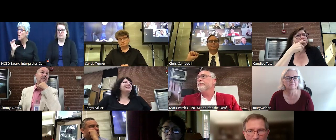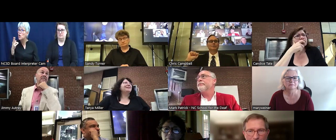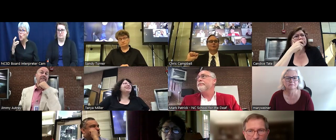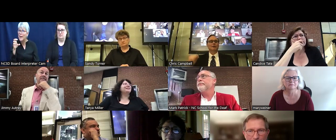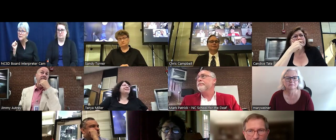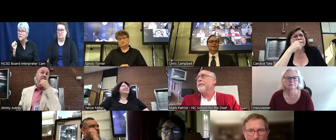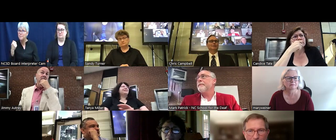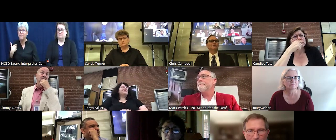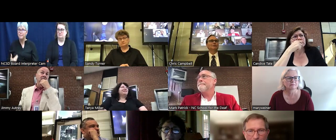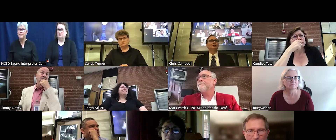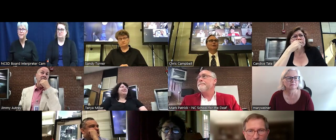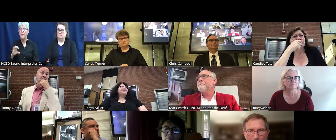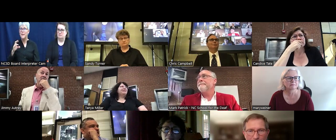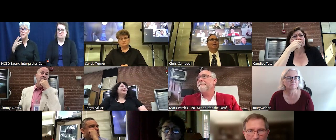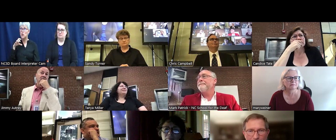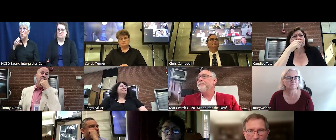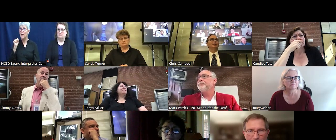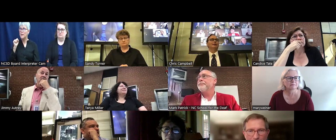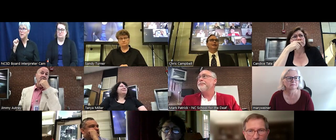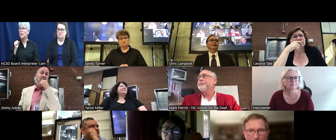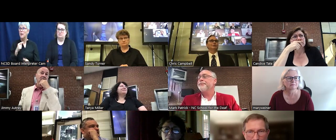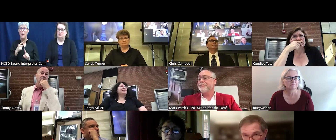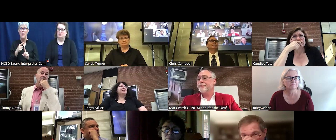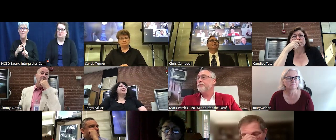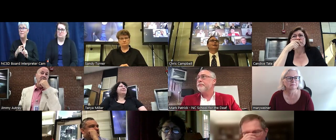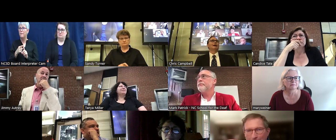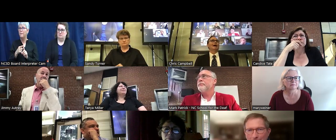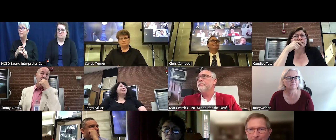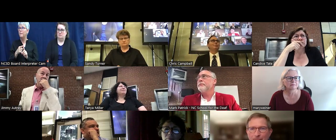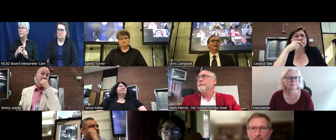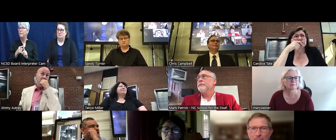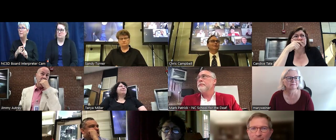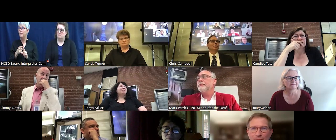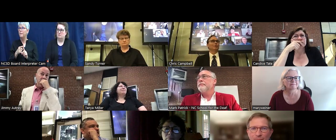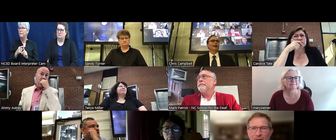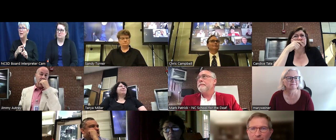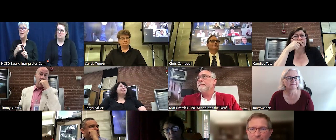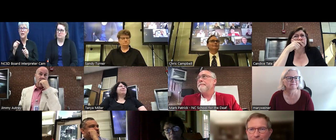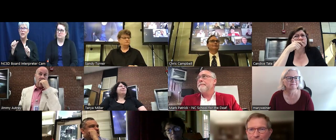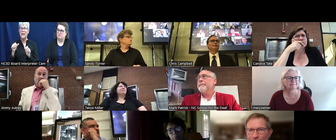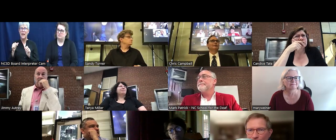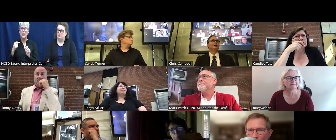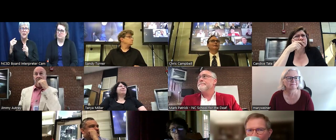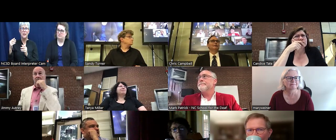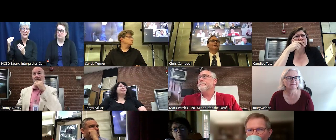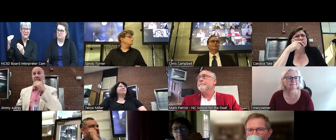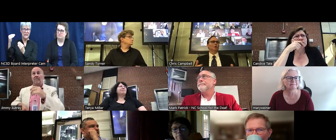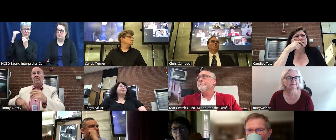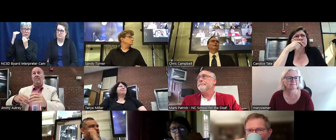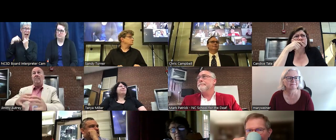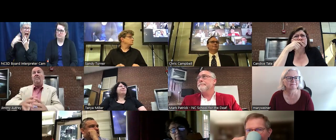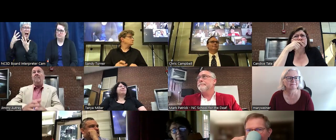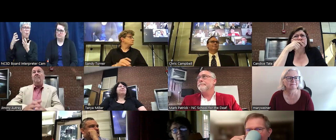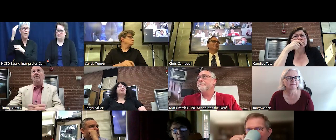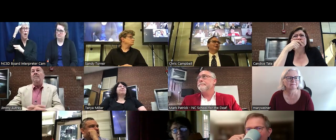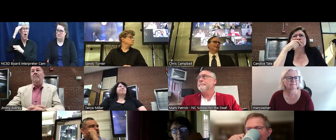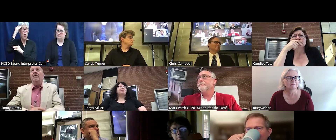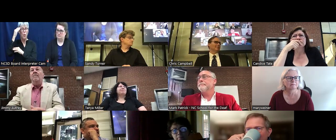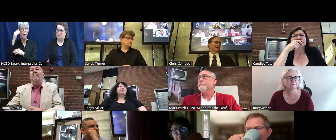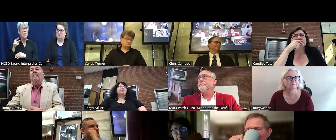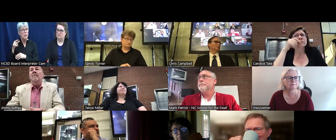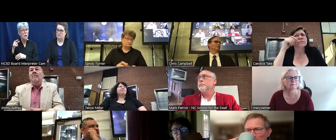This is Chris, and just for my education, have you been told that the current